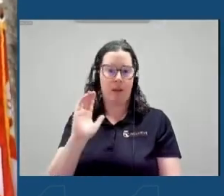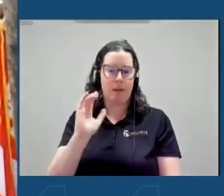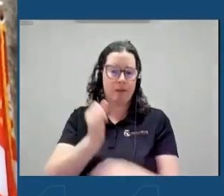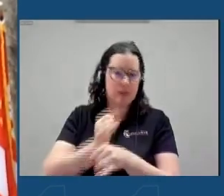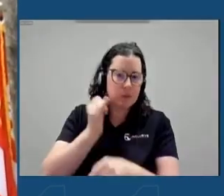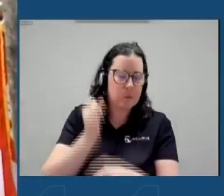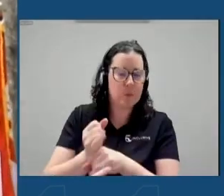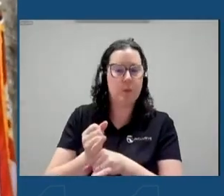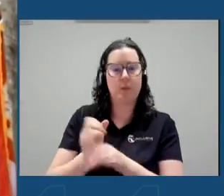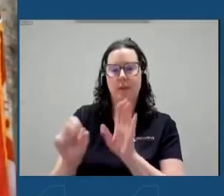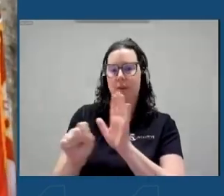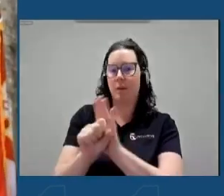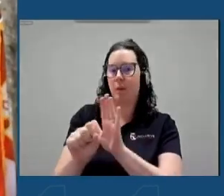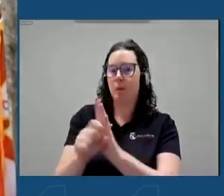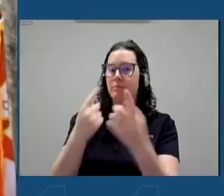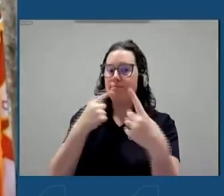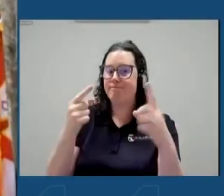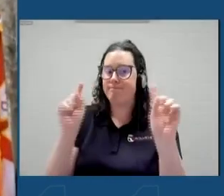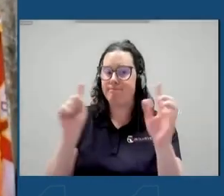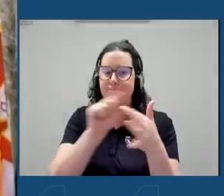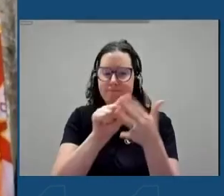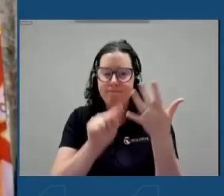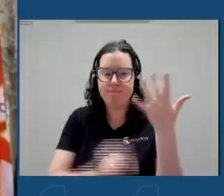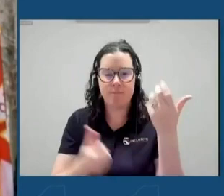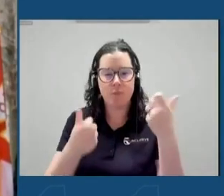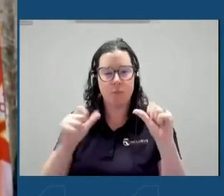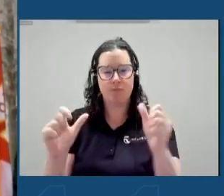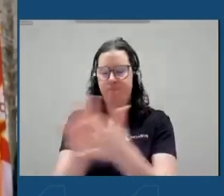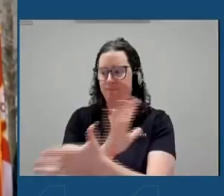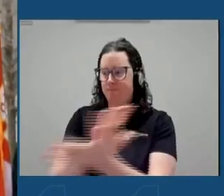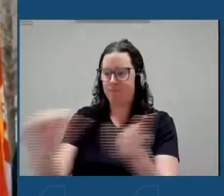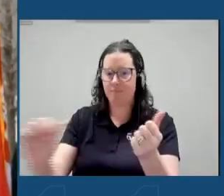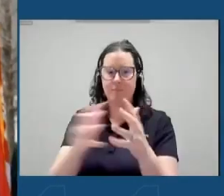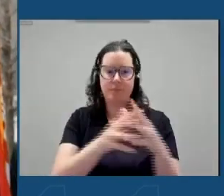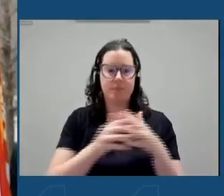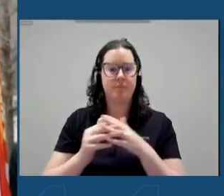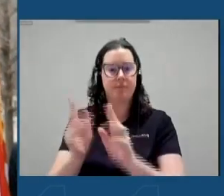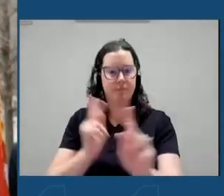success, and ultimately the American people.